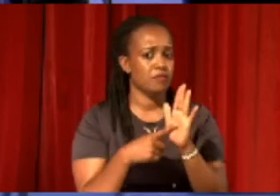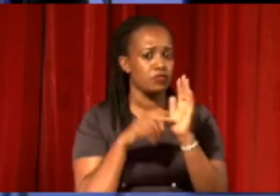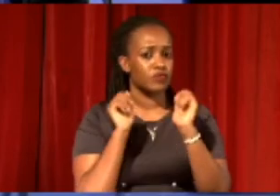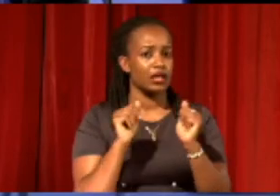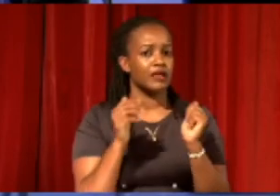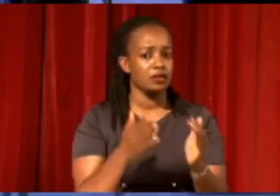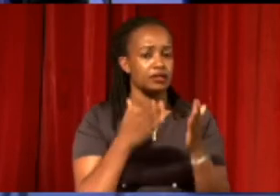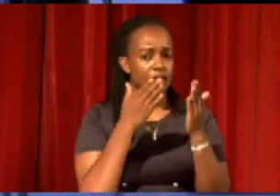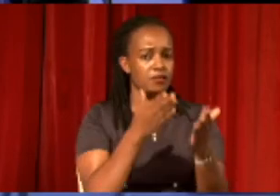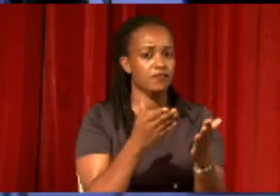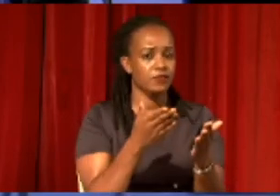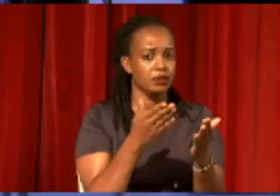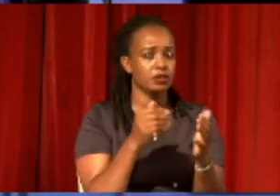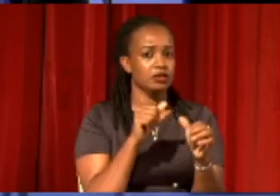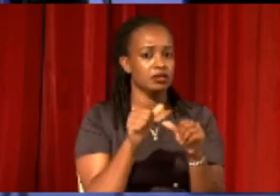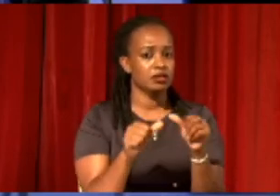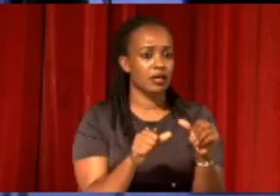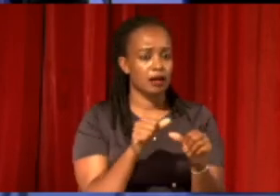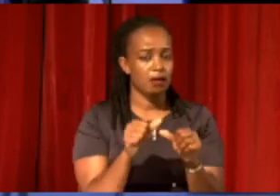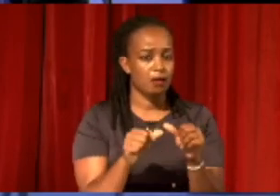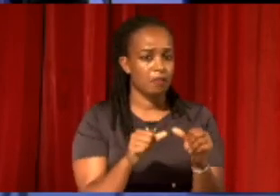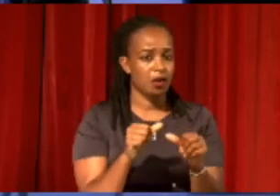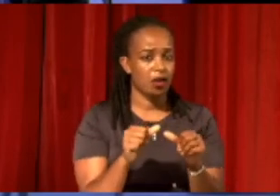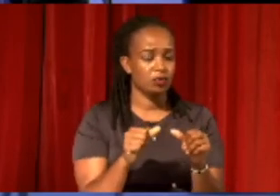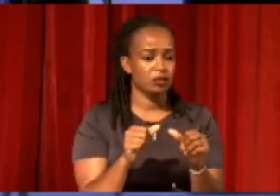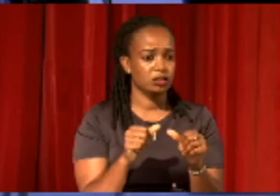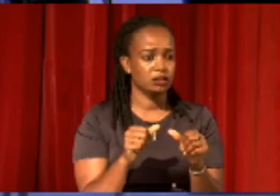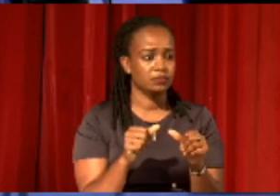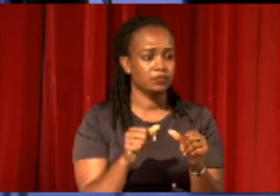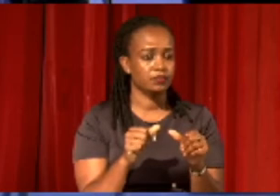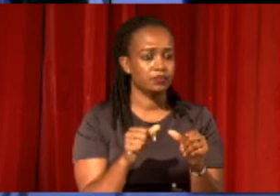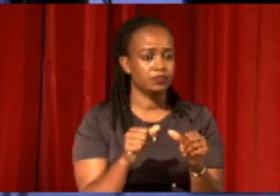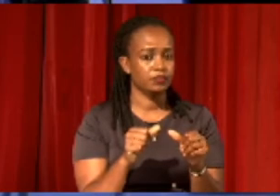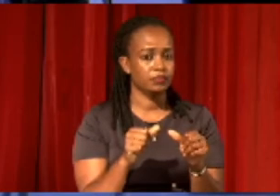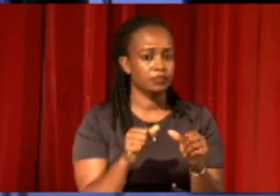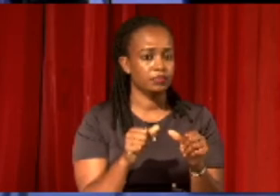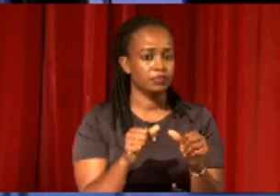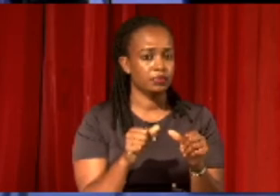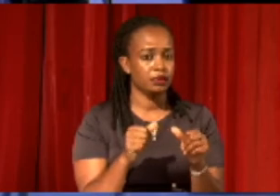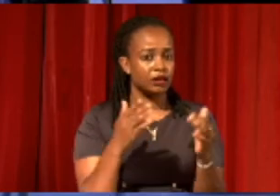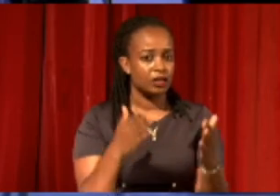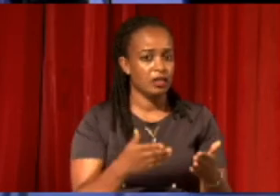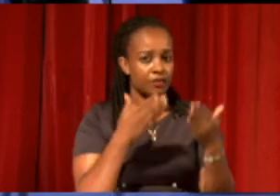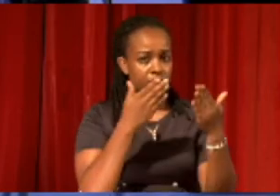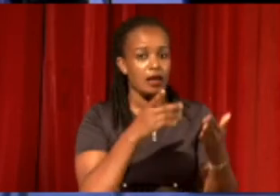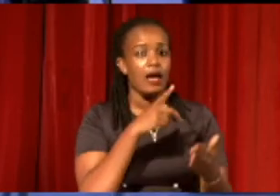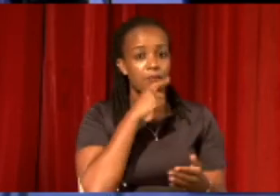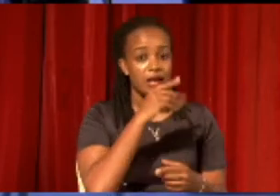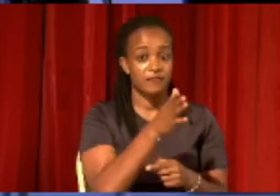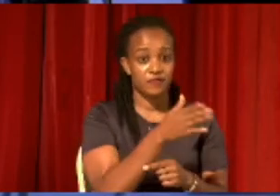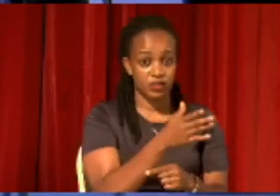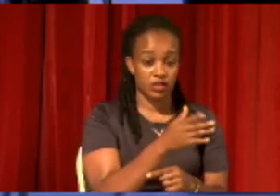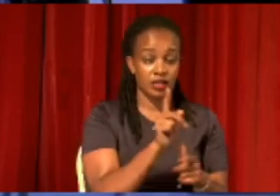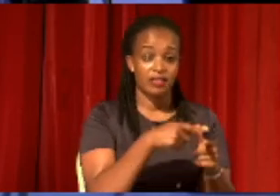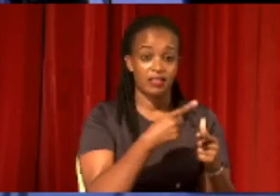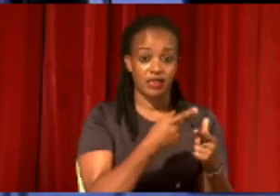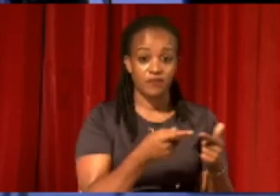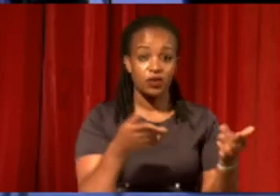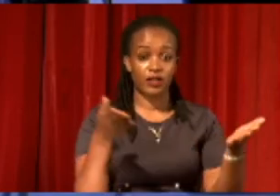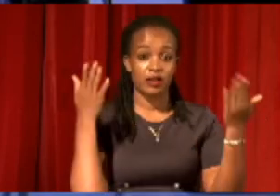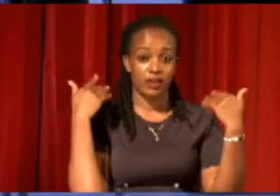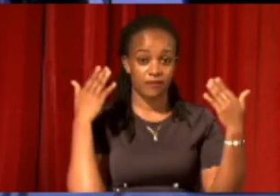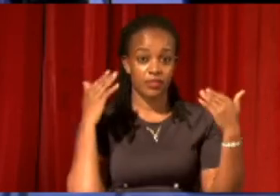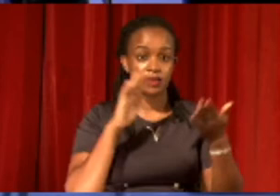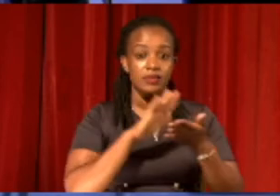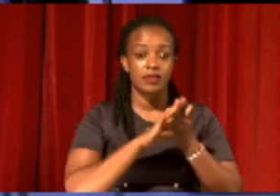is about teach a man to fish, and for the rest of his life he's set. But give a man fish, and he